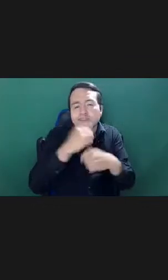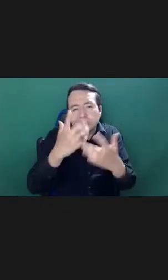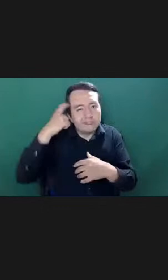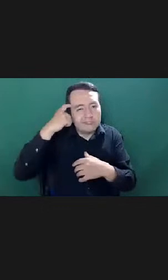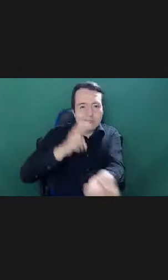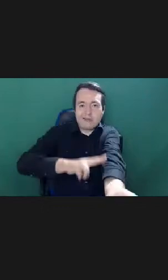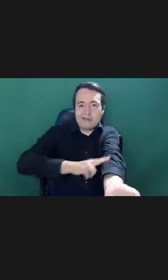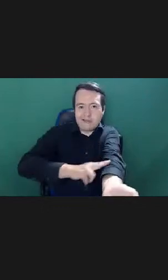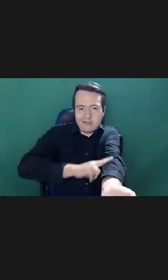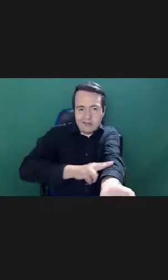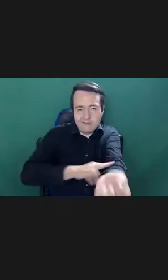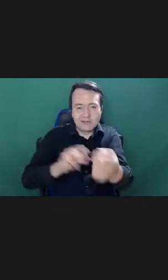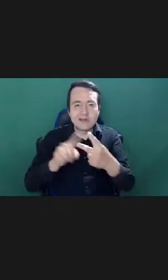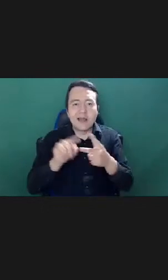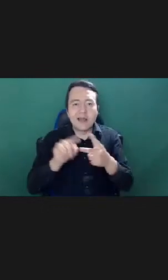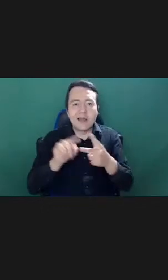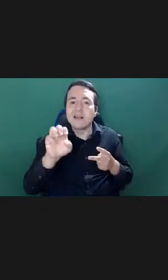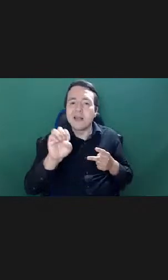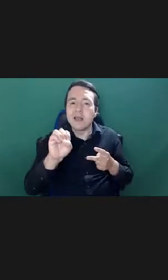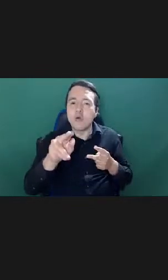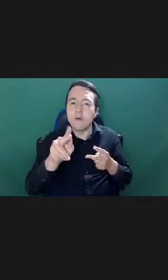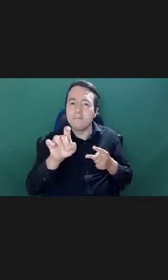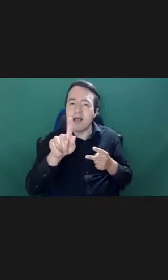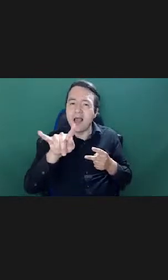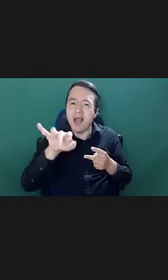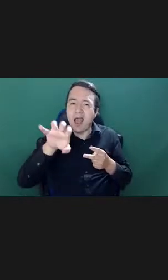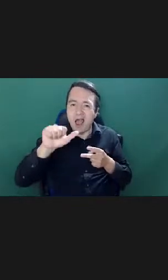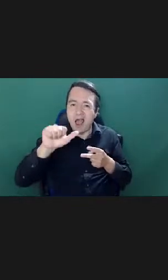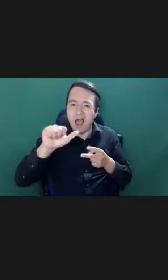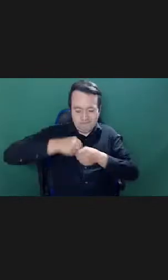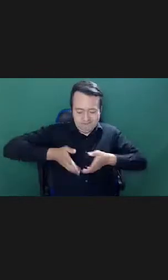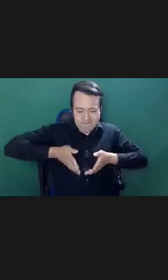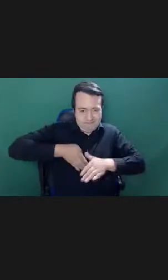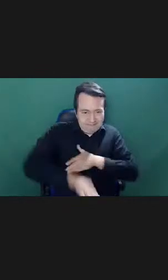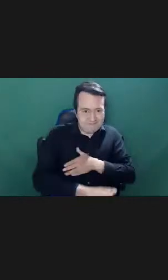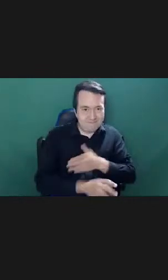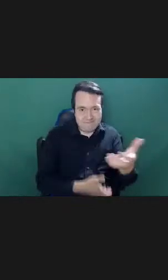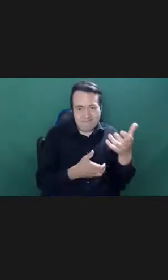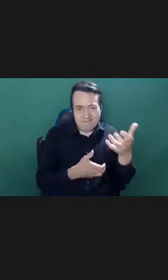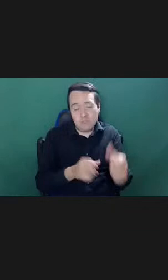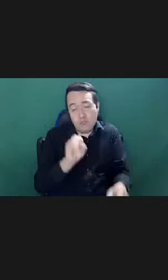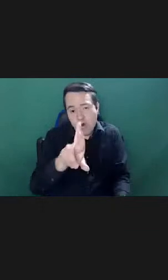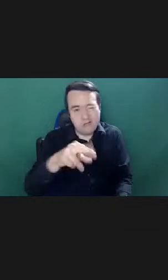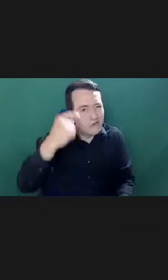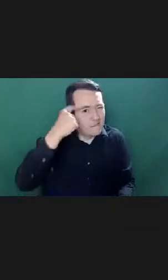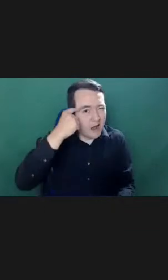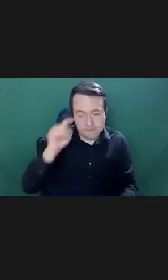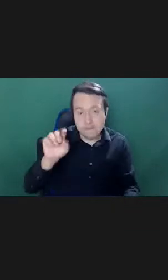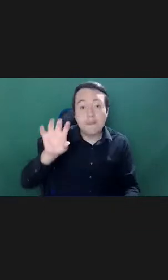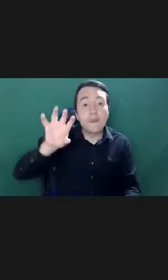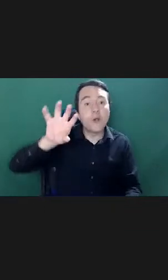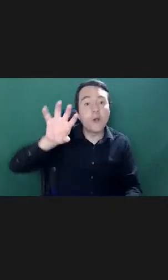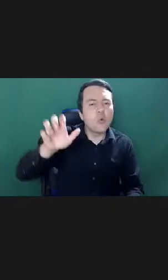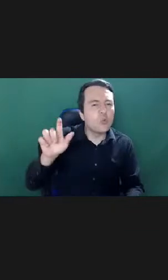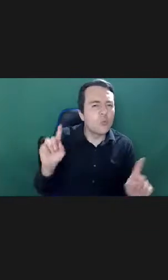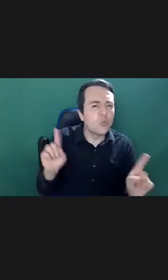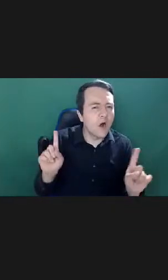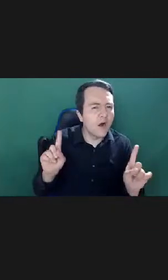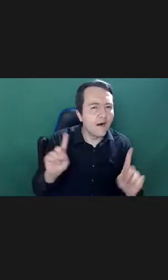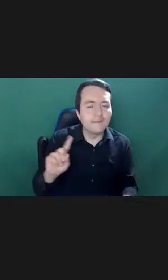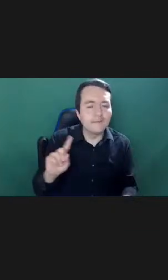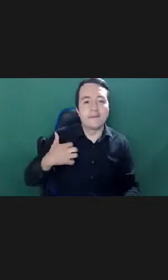Where if we go to a country like Argentina, we see a bit more of the burden of infectious diseases, maternal and child